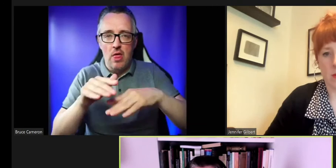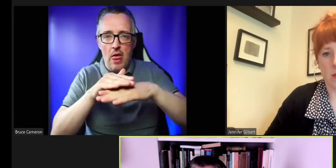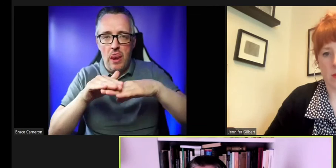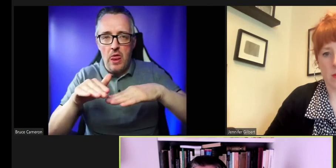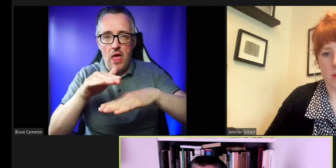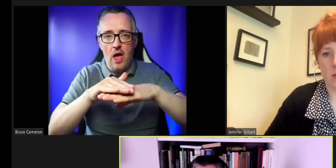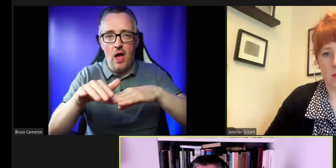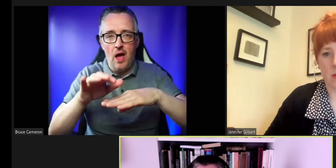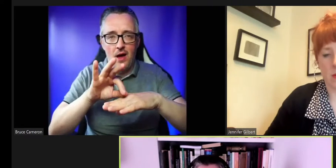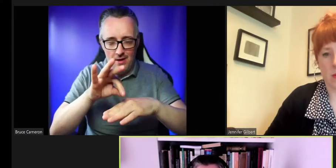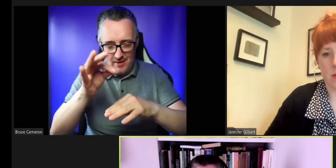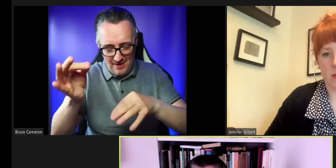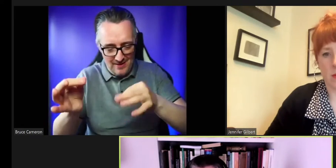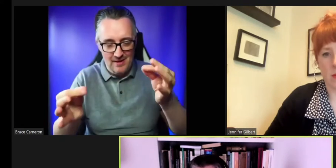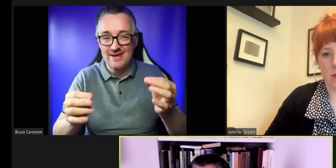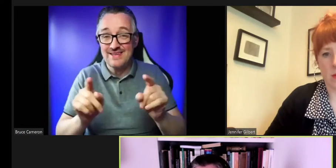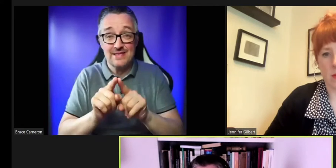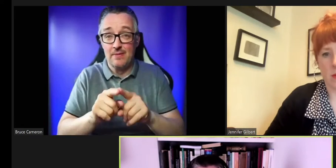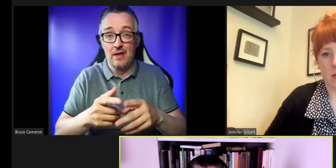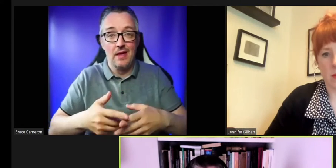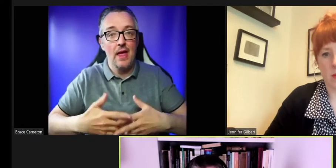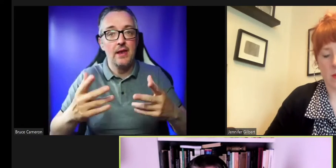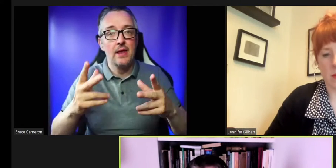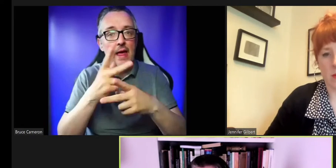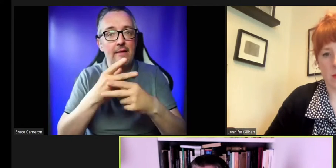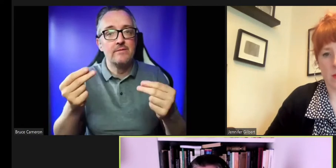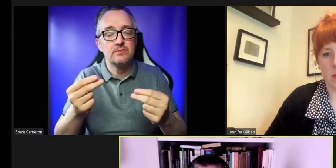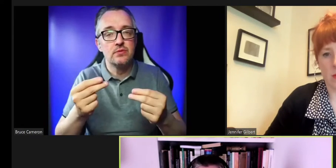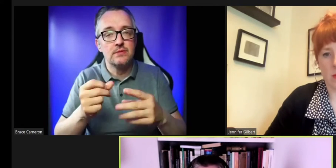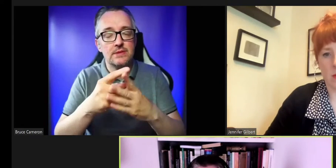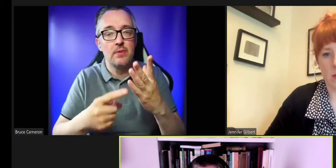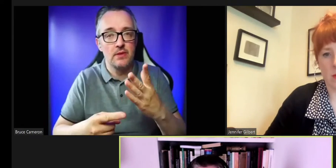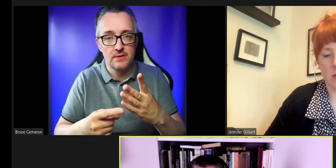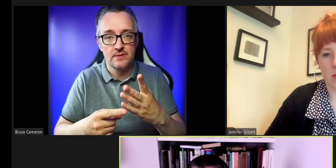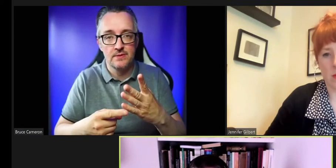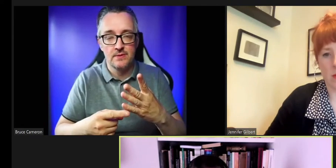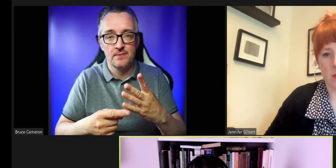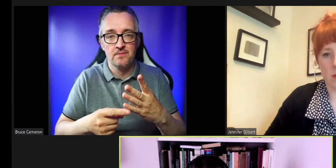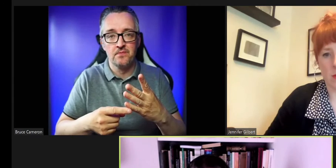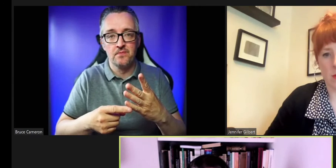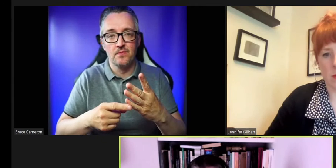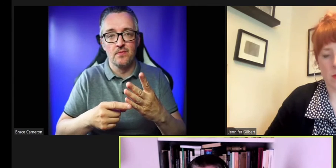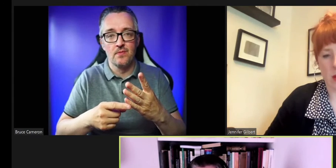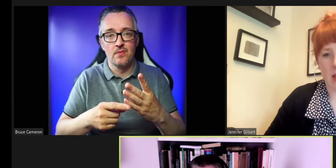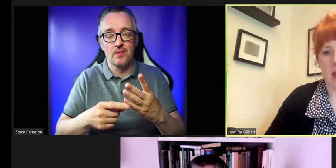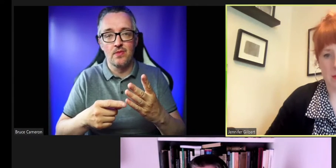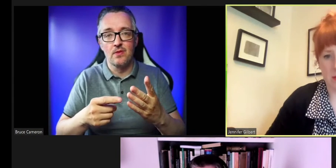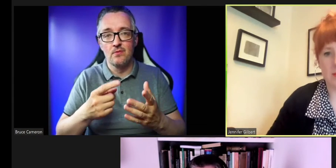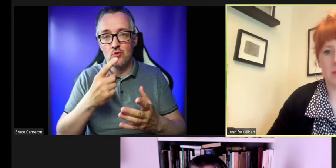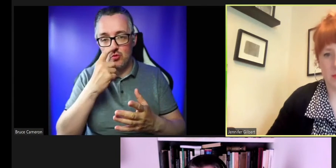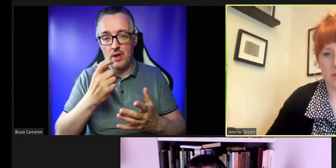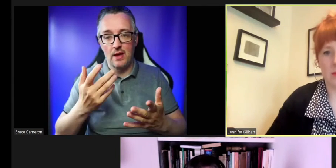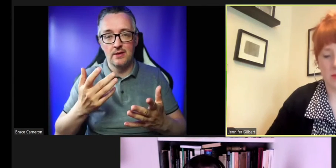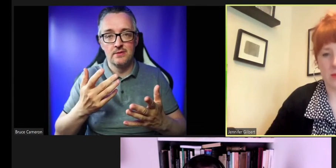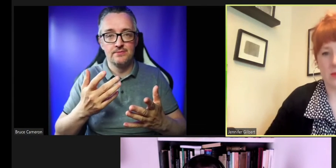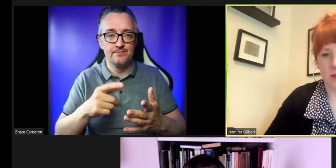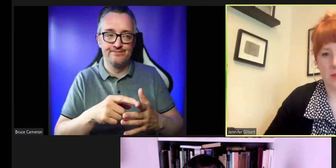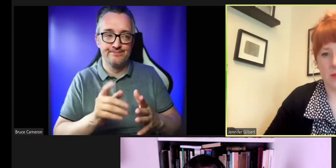any invisible disability, of actually being able to pass. Yeah, but